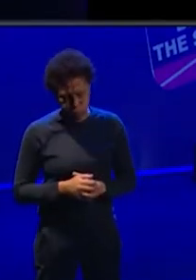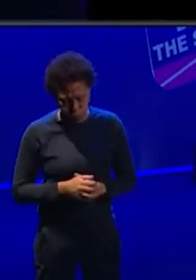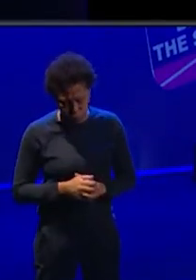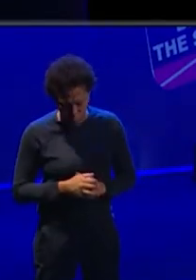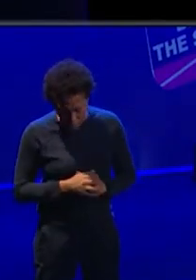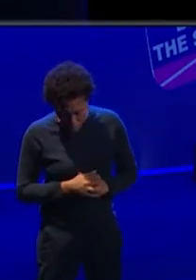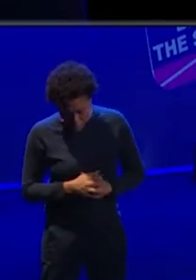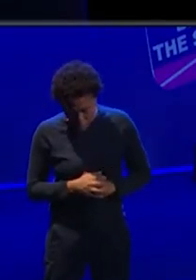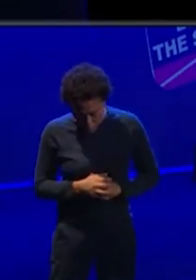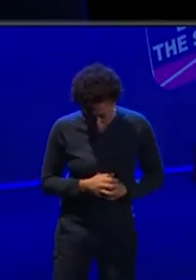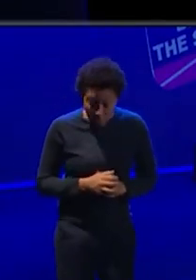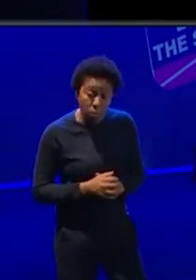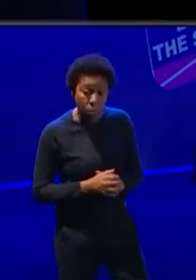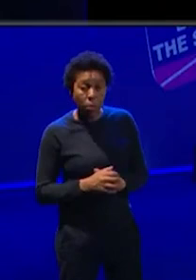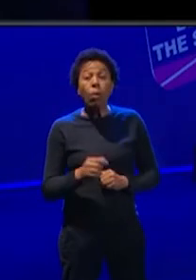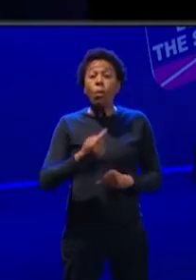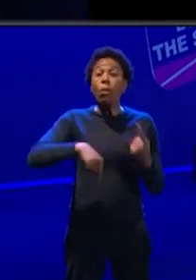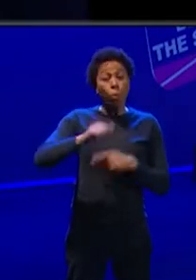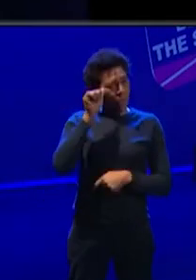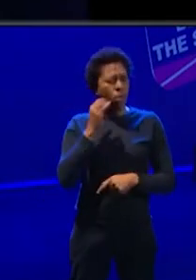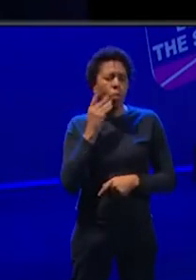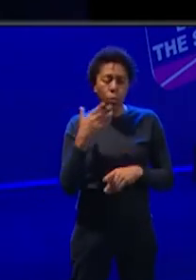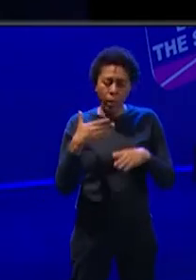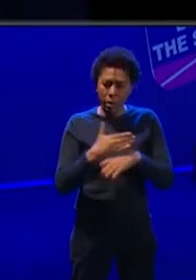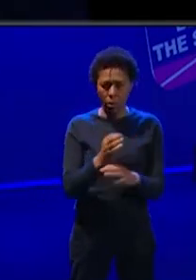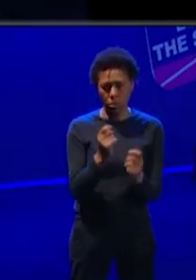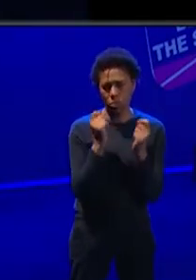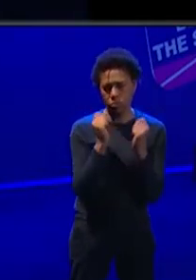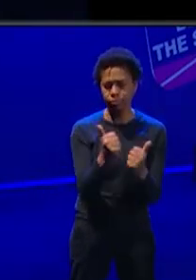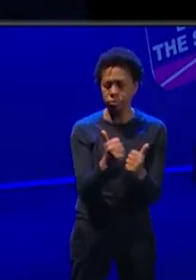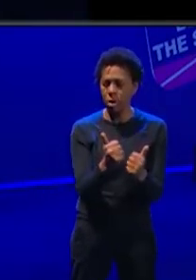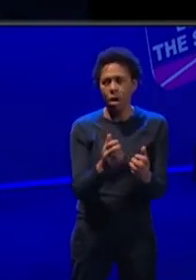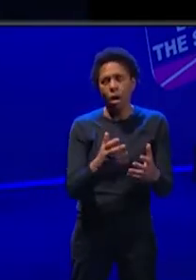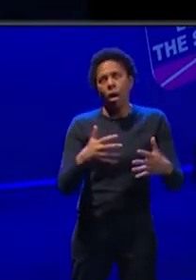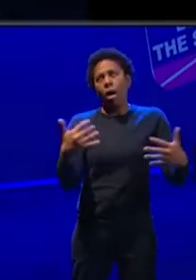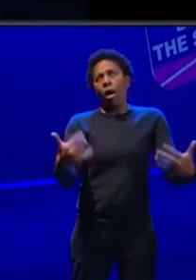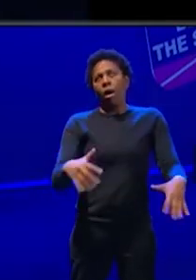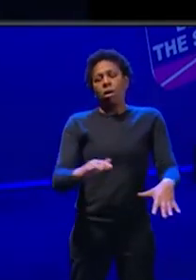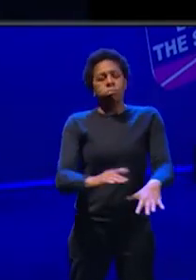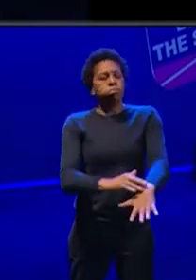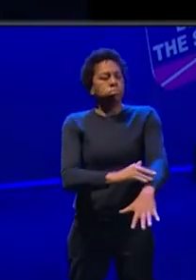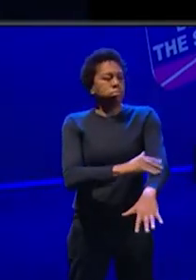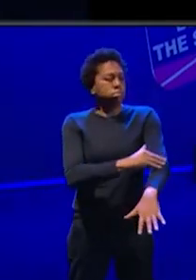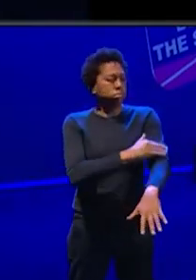we all know, like all of us here, that when it works, there's nothing like it. Yeah. You know what I mean?